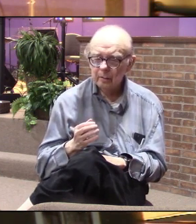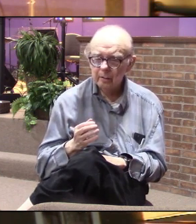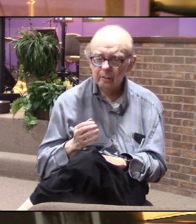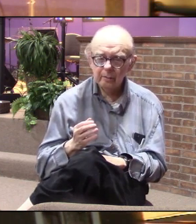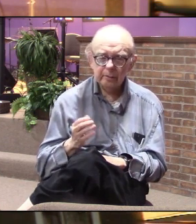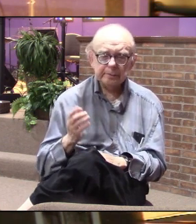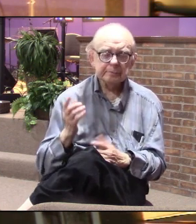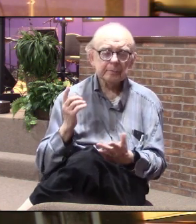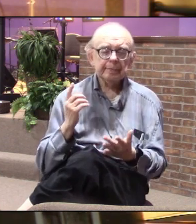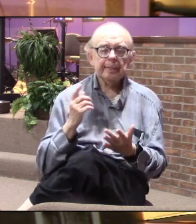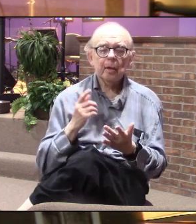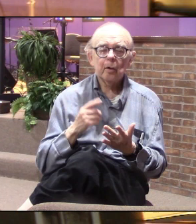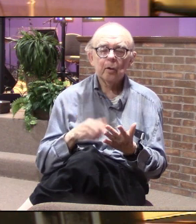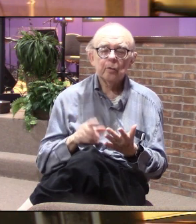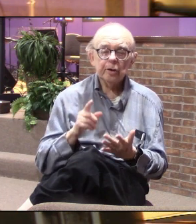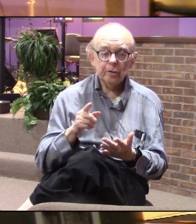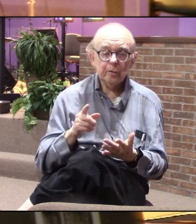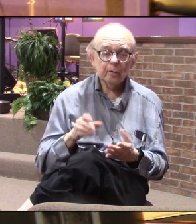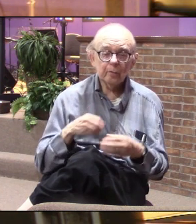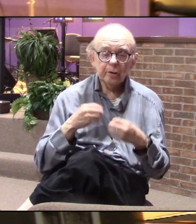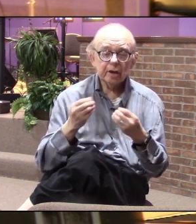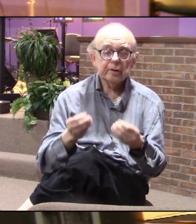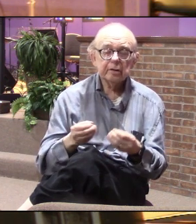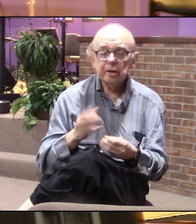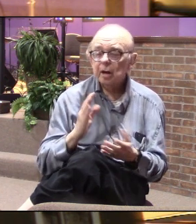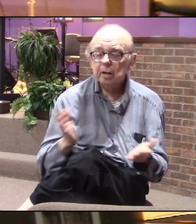What are you giving to God?